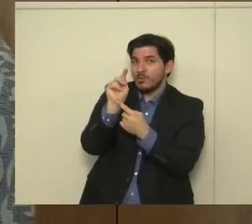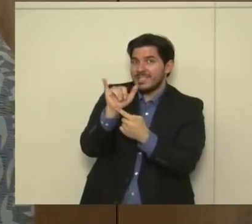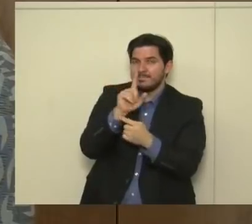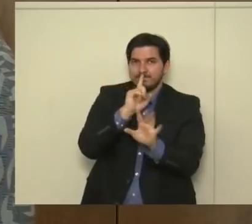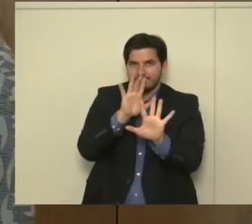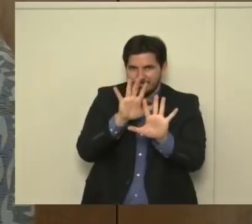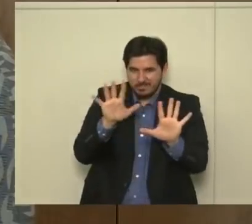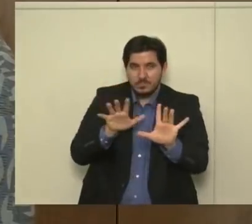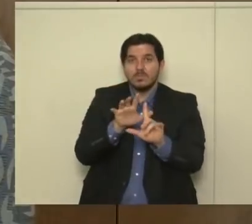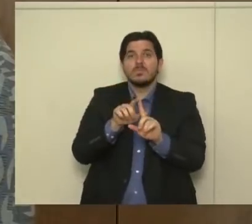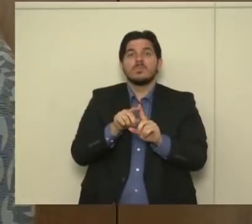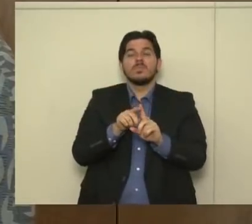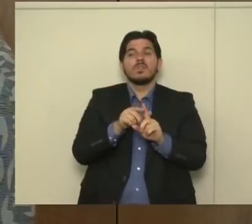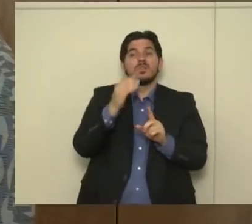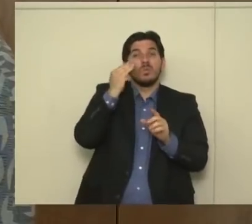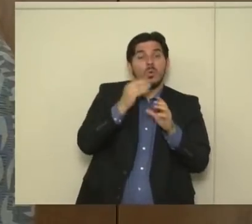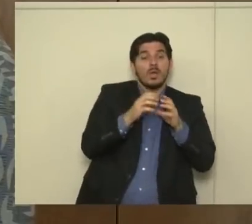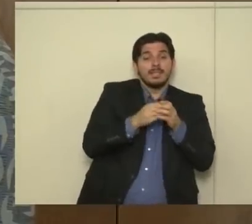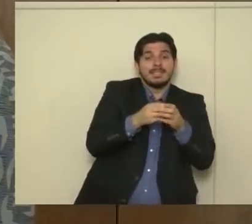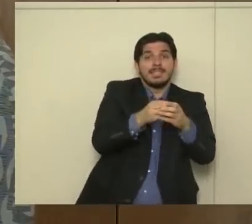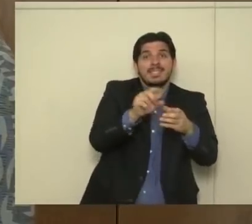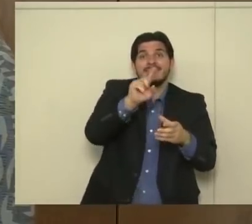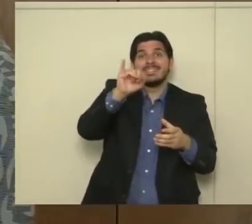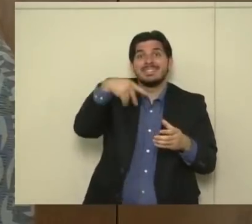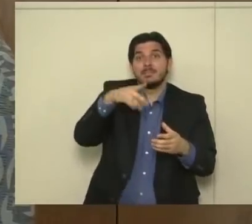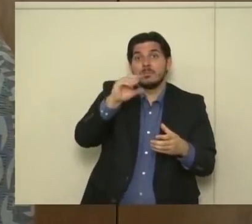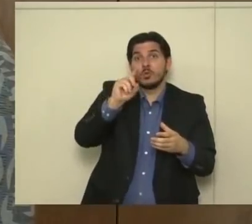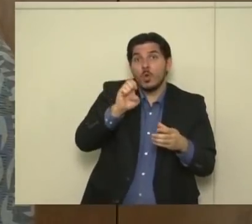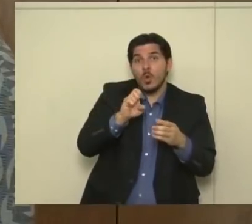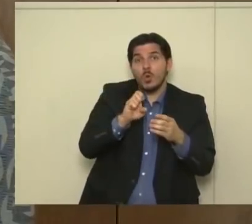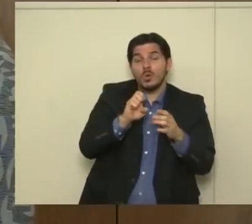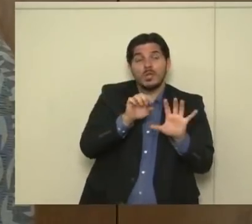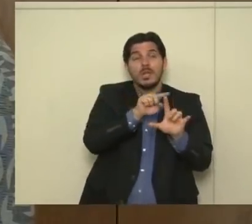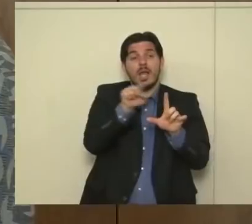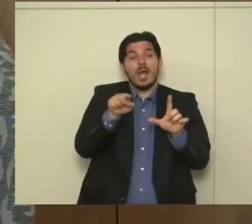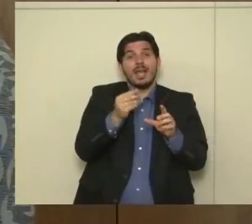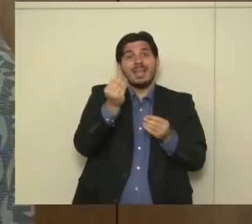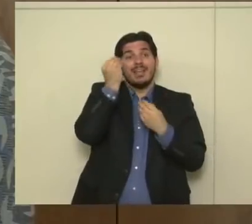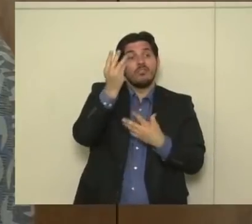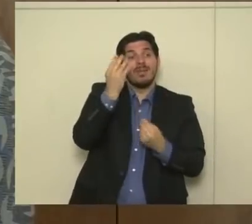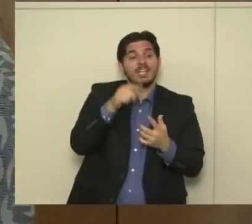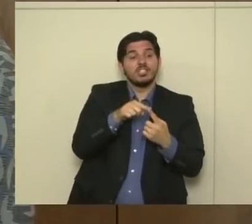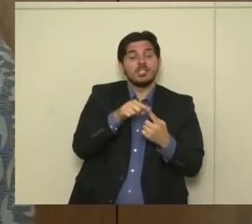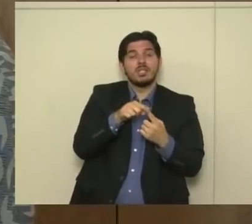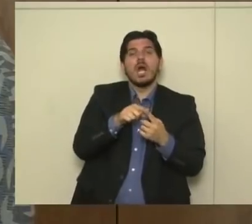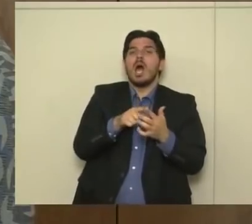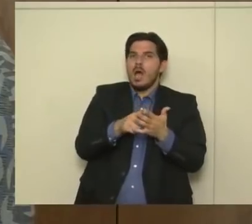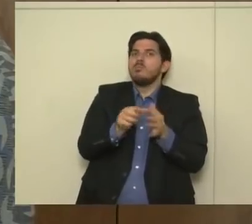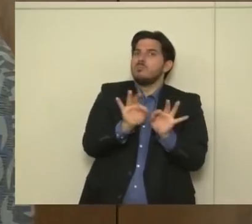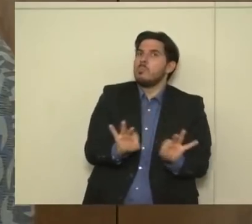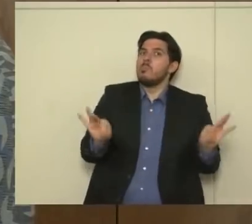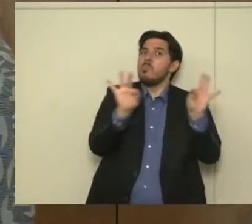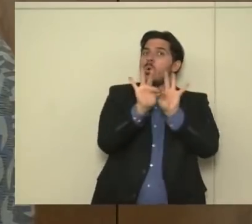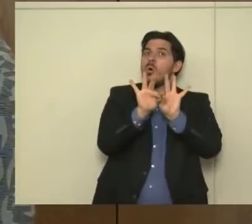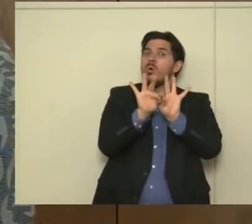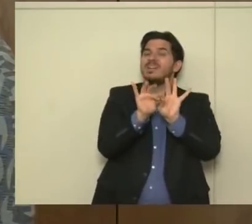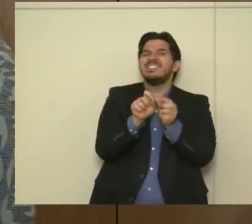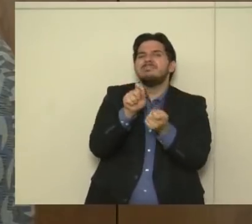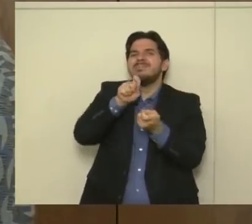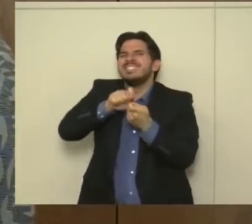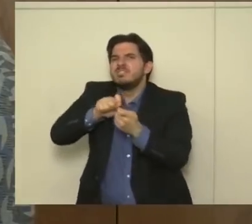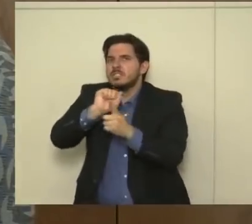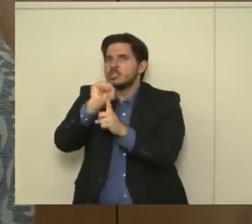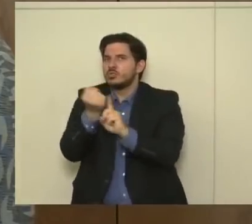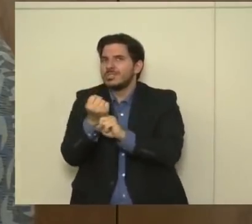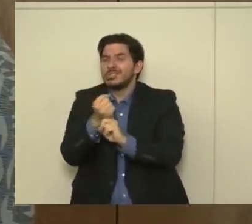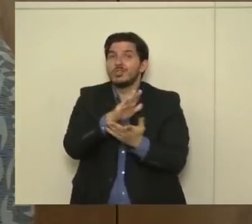code level, and that data is important and valuable for certain high-risk activities in terms of our decision-making.